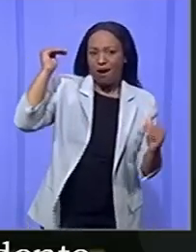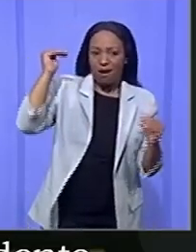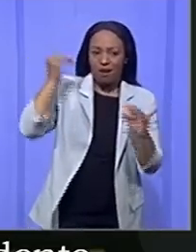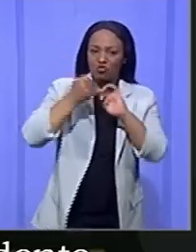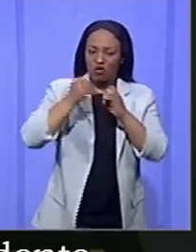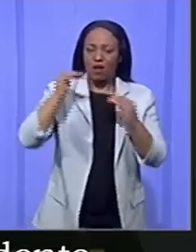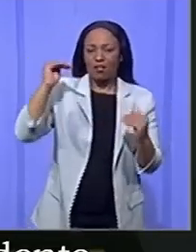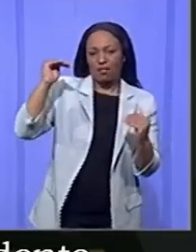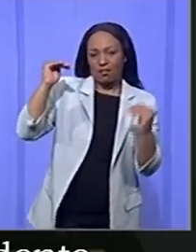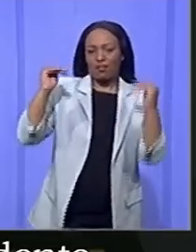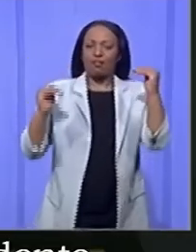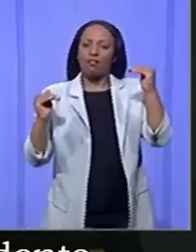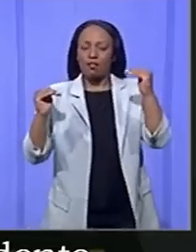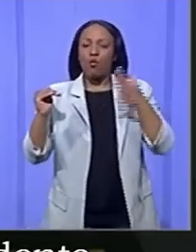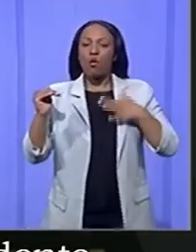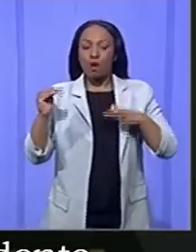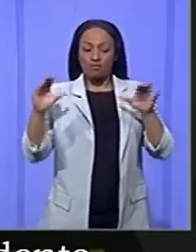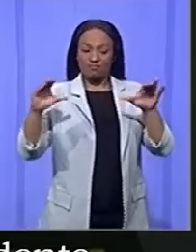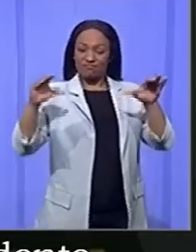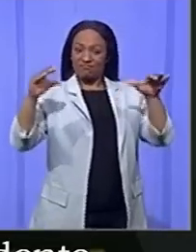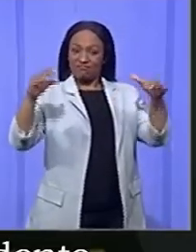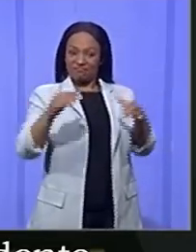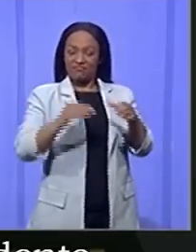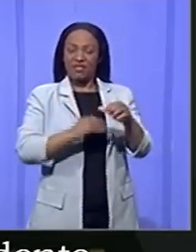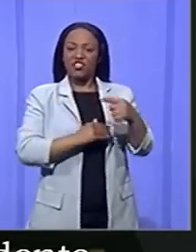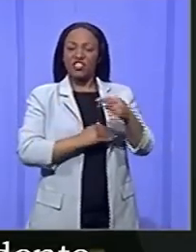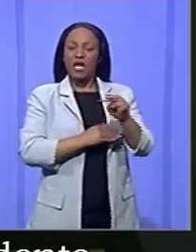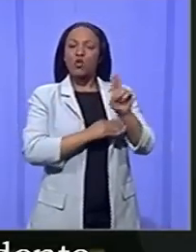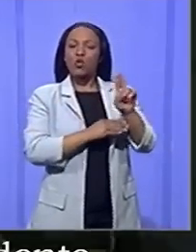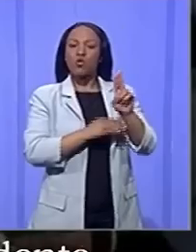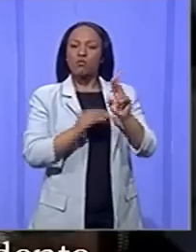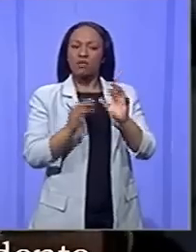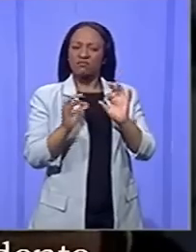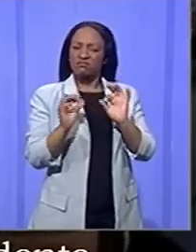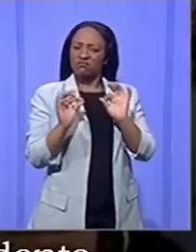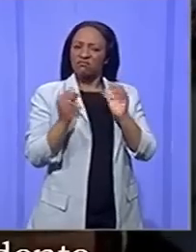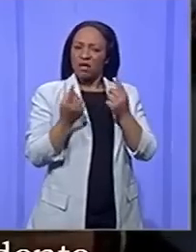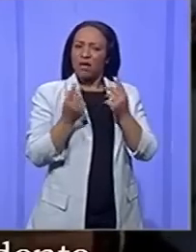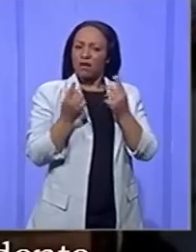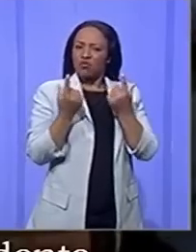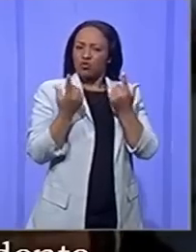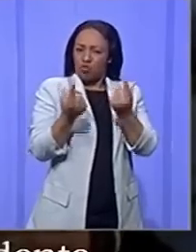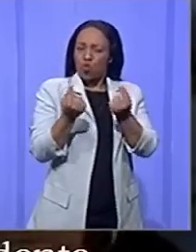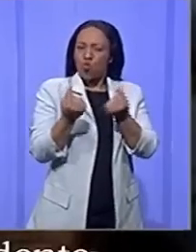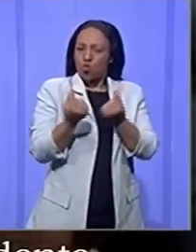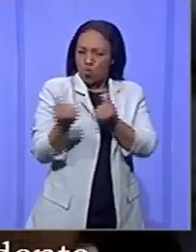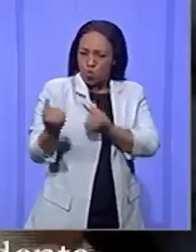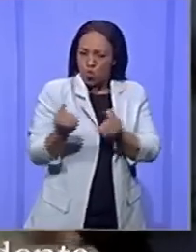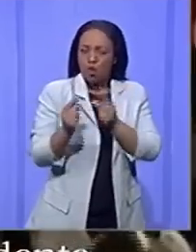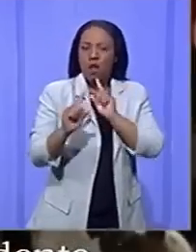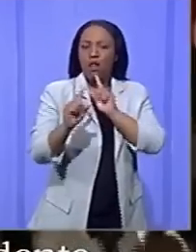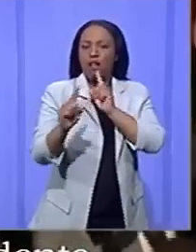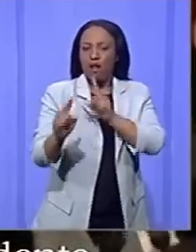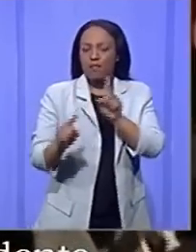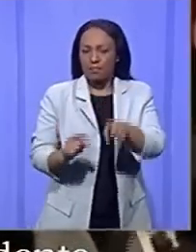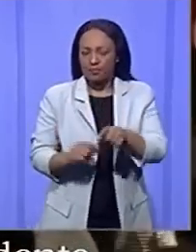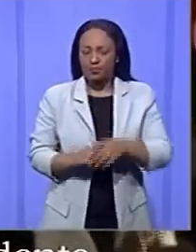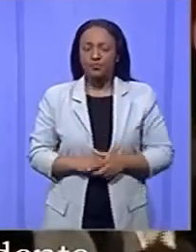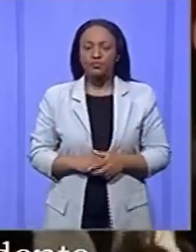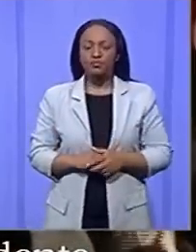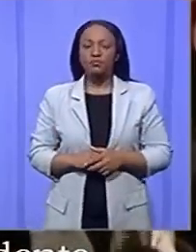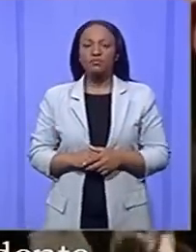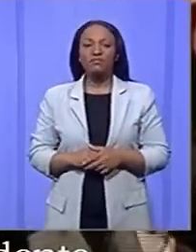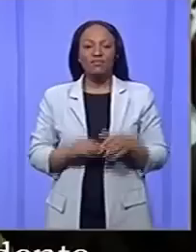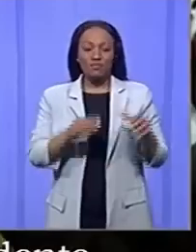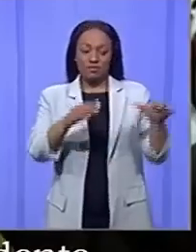a stable GNU that is responsive and deliver. Kauleleng baetapele bao ba senang kabelo ho puso ya